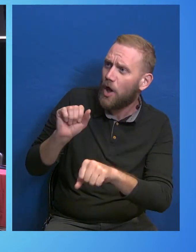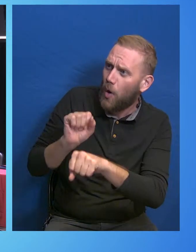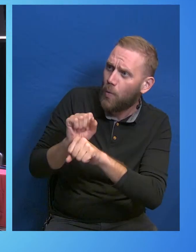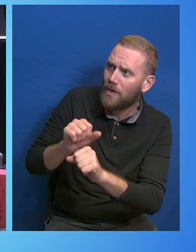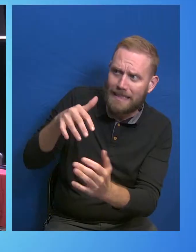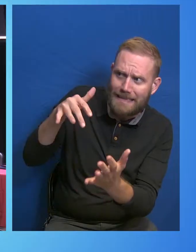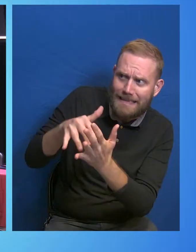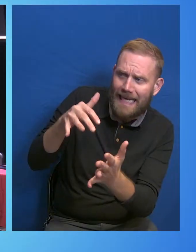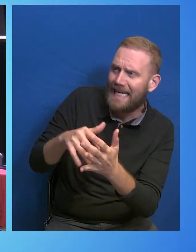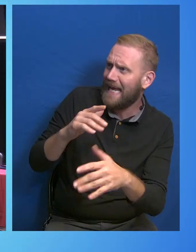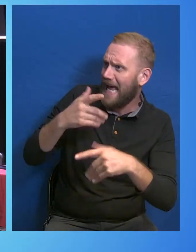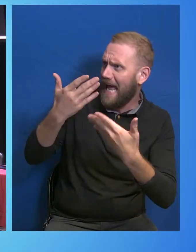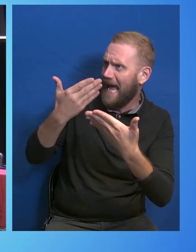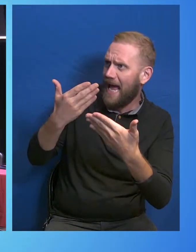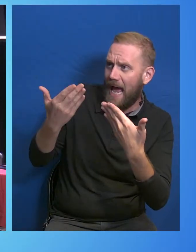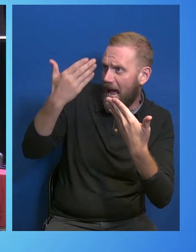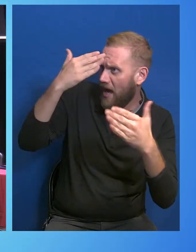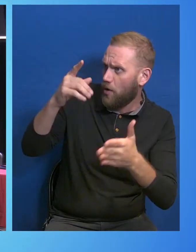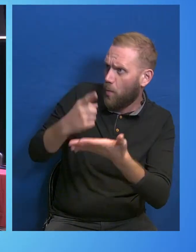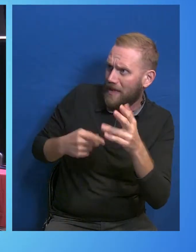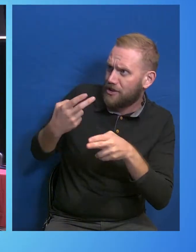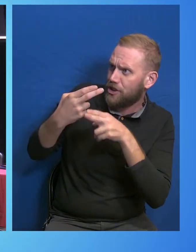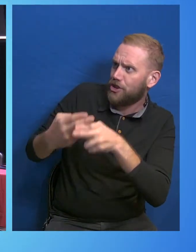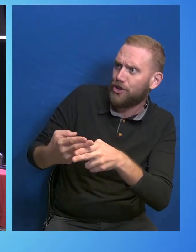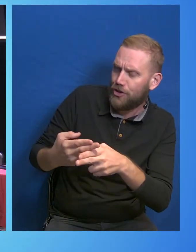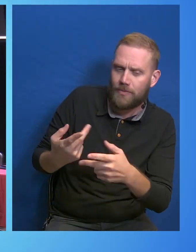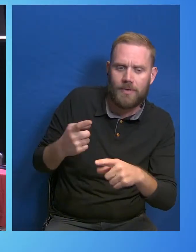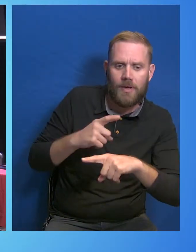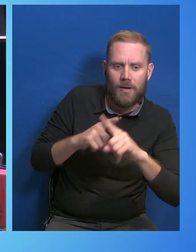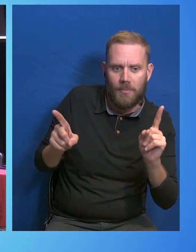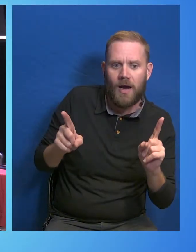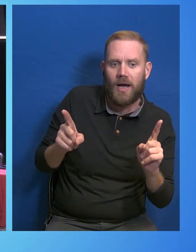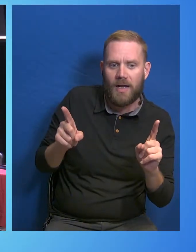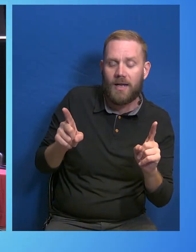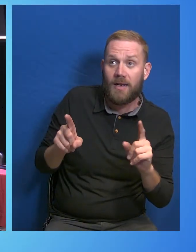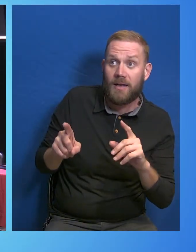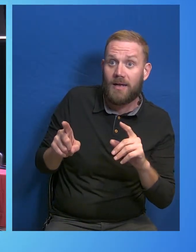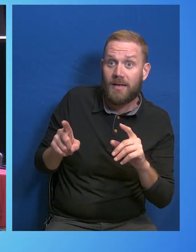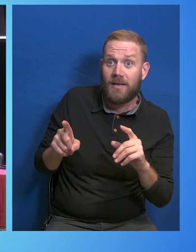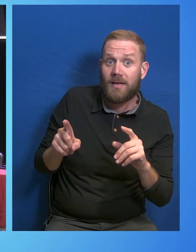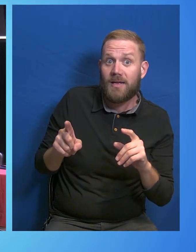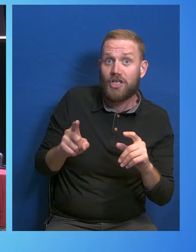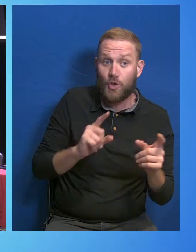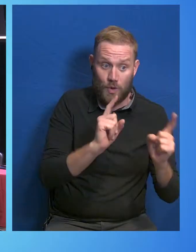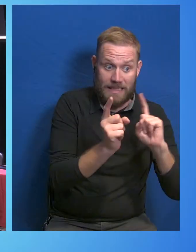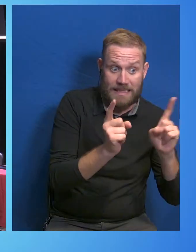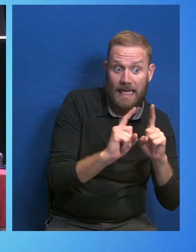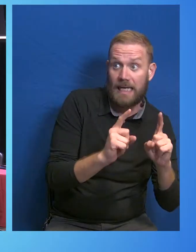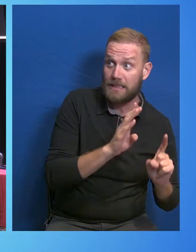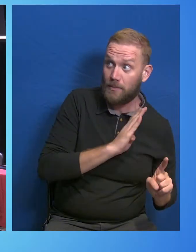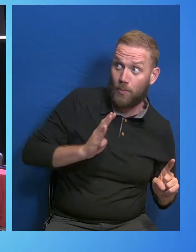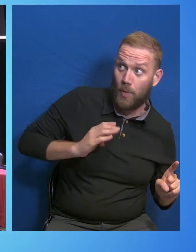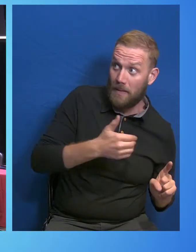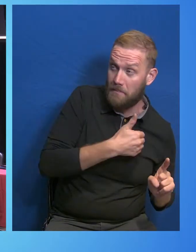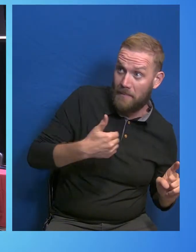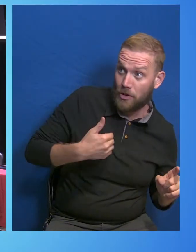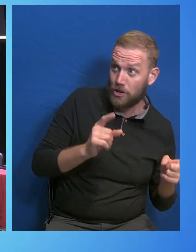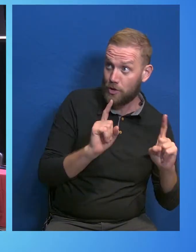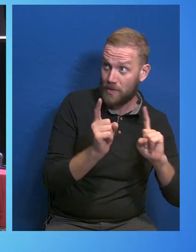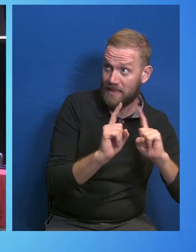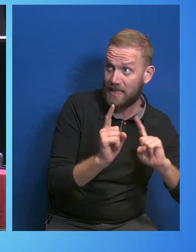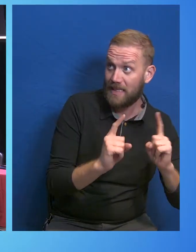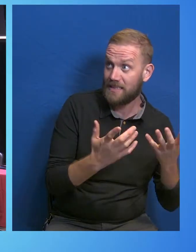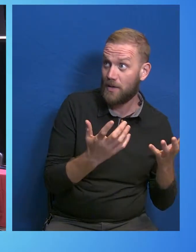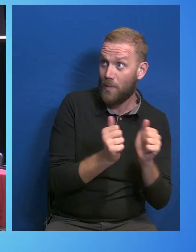don't know what the term is. Work outside of this that the board meets to, I guess, discuss a particular topic or topics without